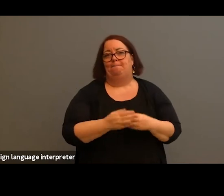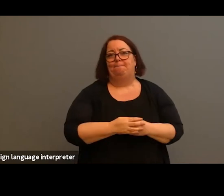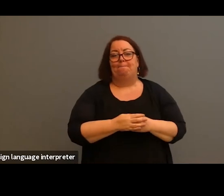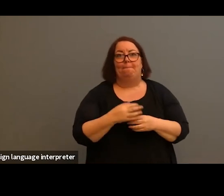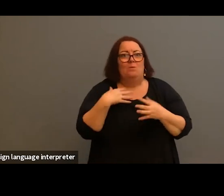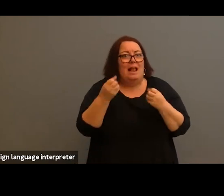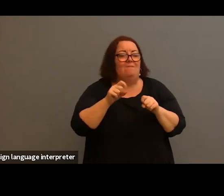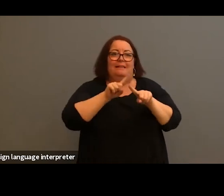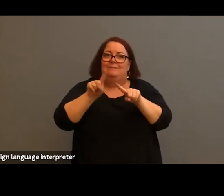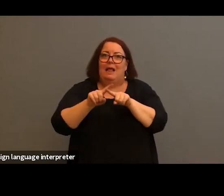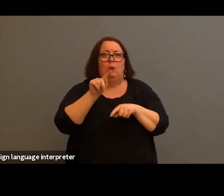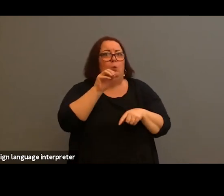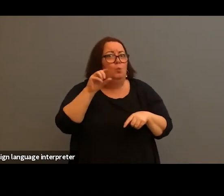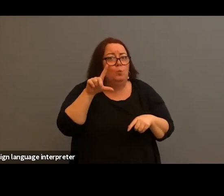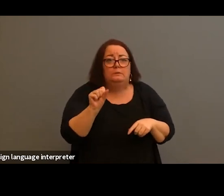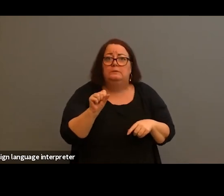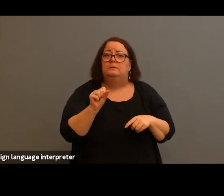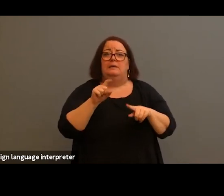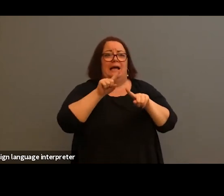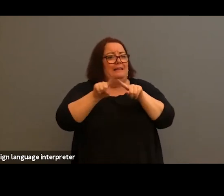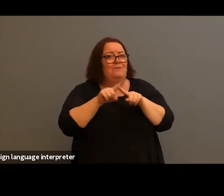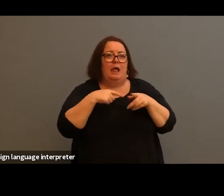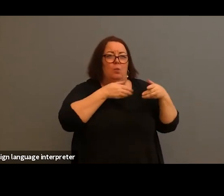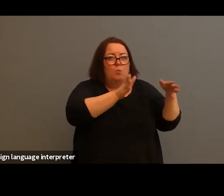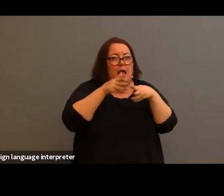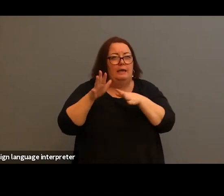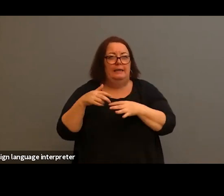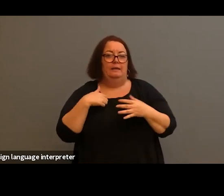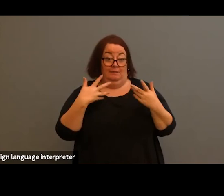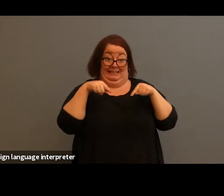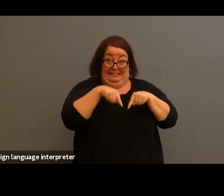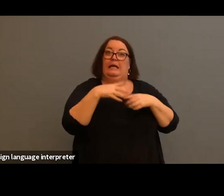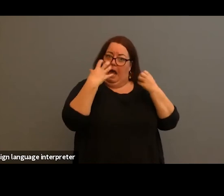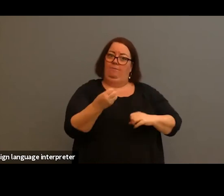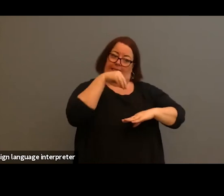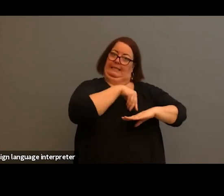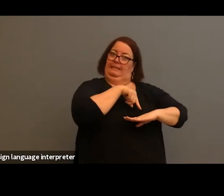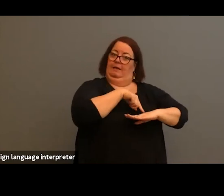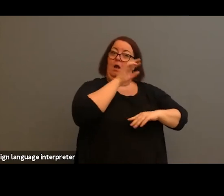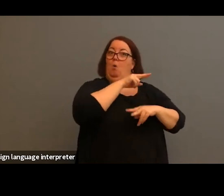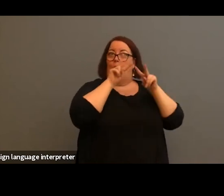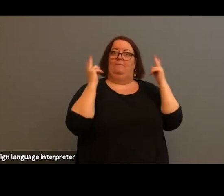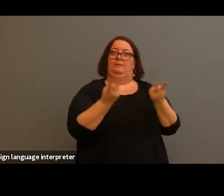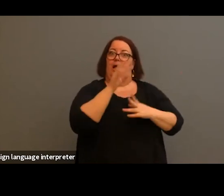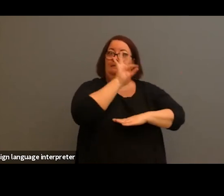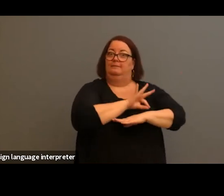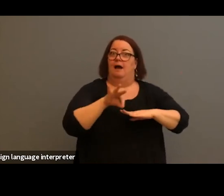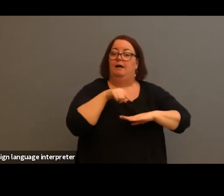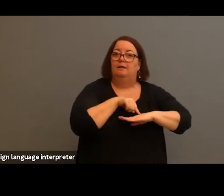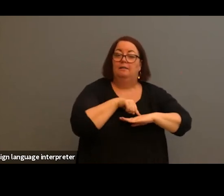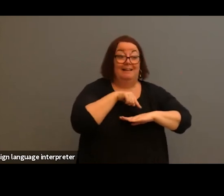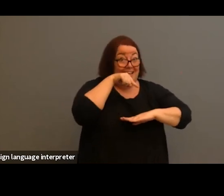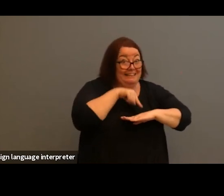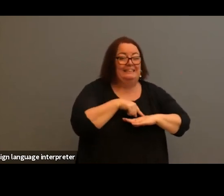which we have used that universal design paradigm or approach to deliver on accessibility. The previous speaker